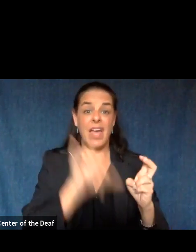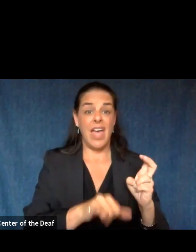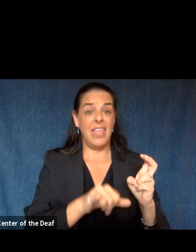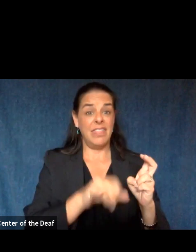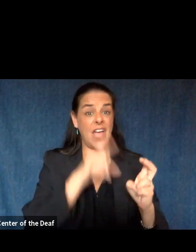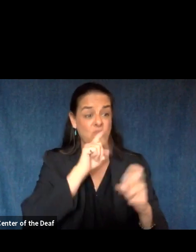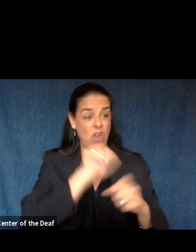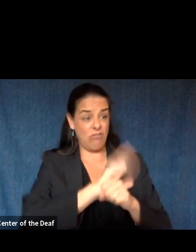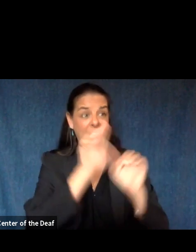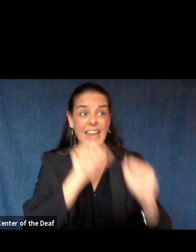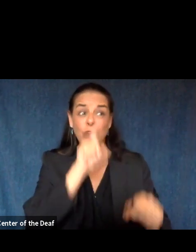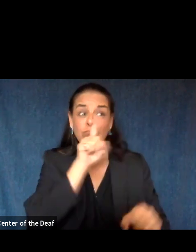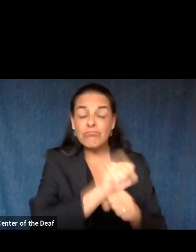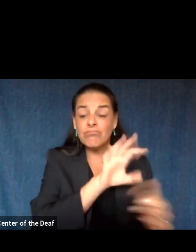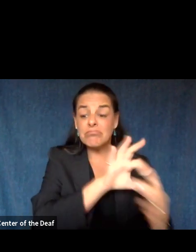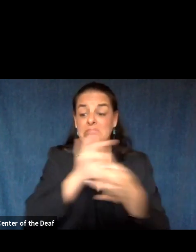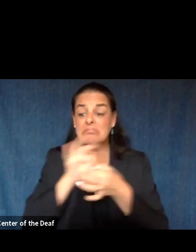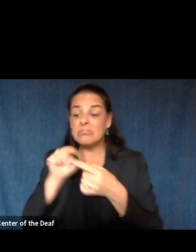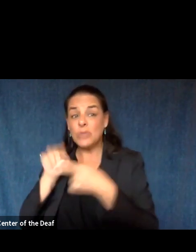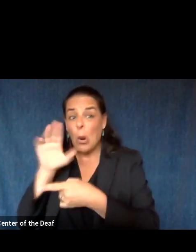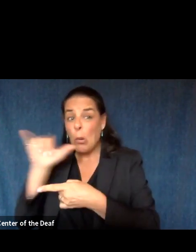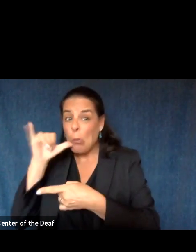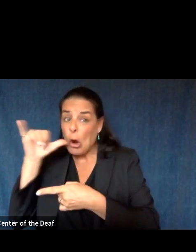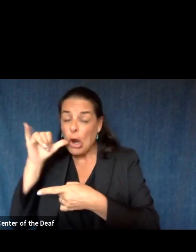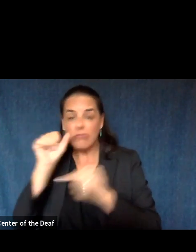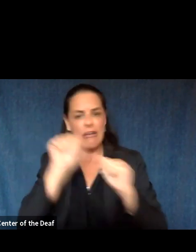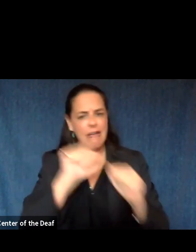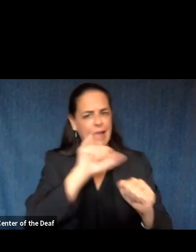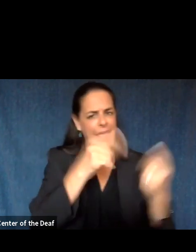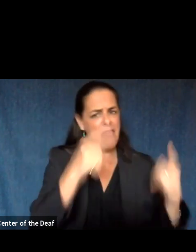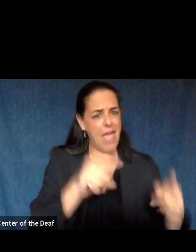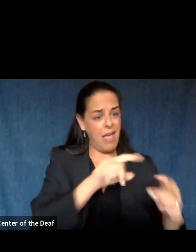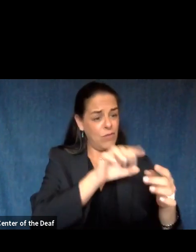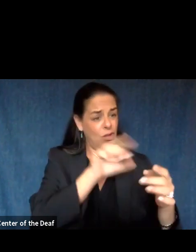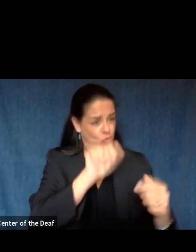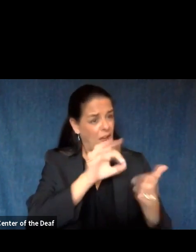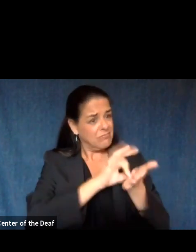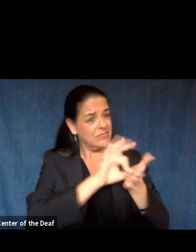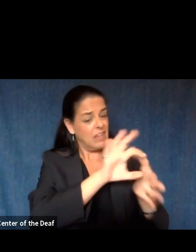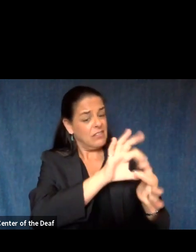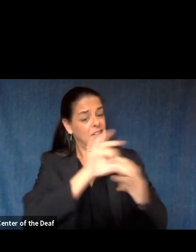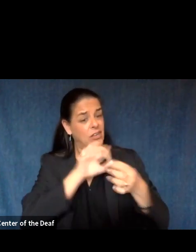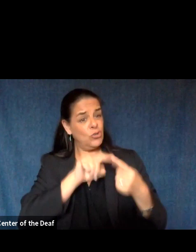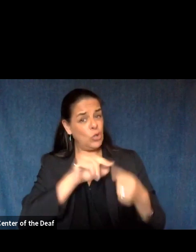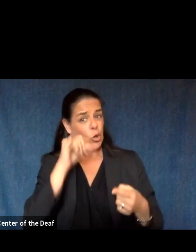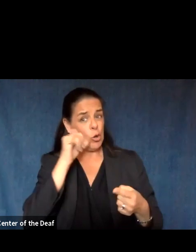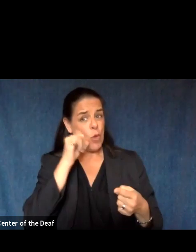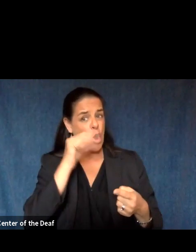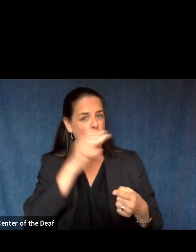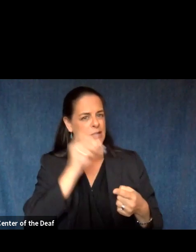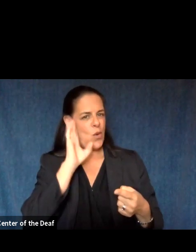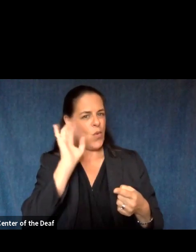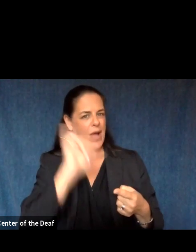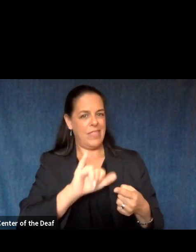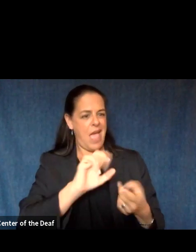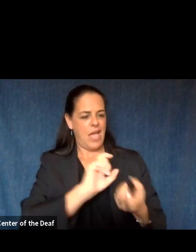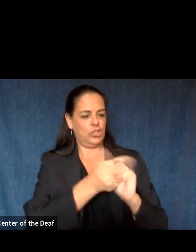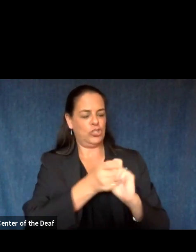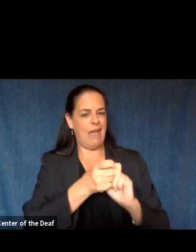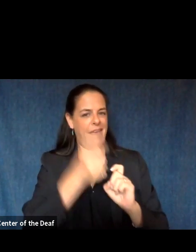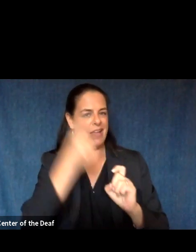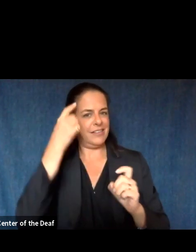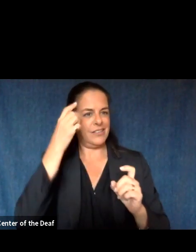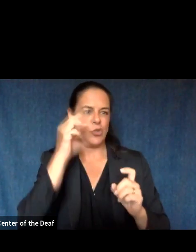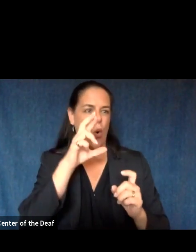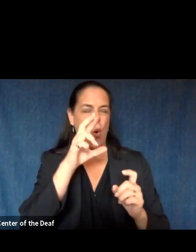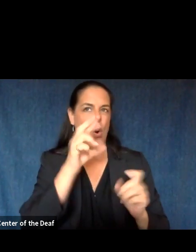Can they be traced back to bars here? And does that controversy undercut the decision on the curfew made last night? I don't think that undercuts